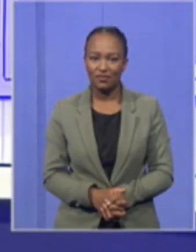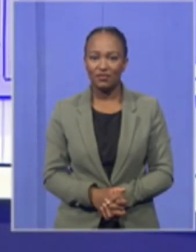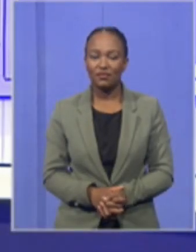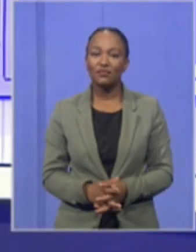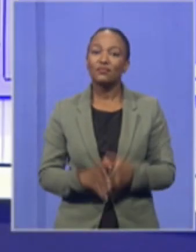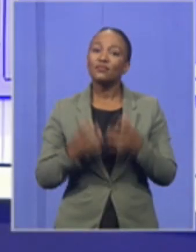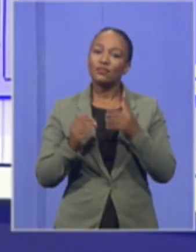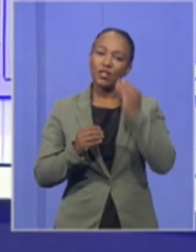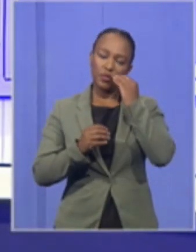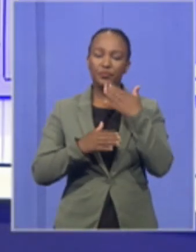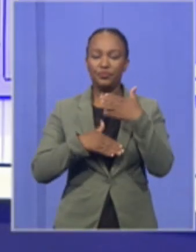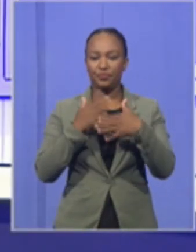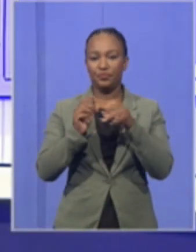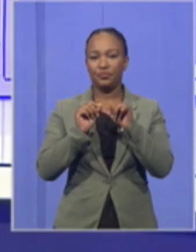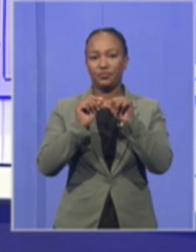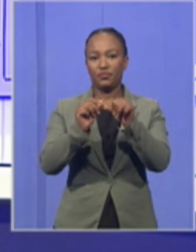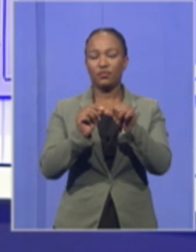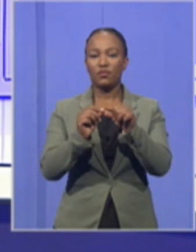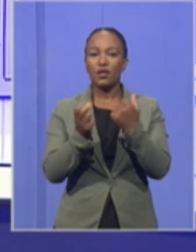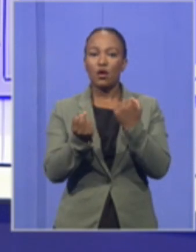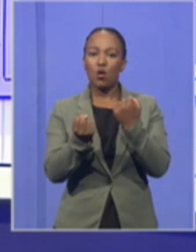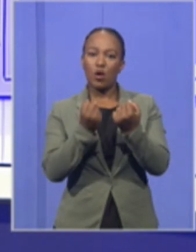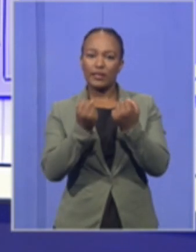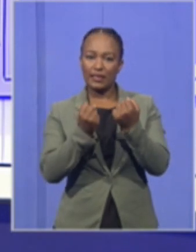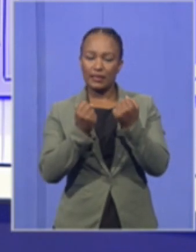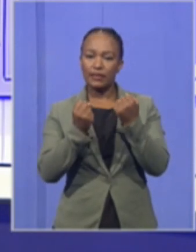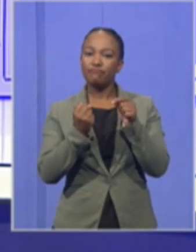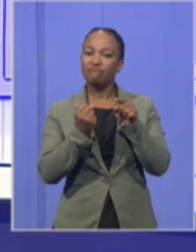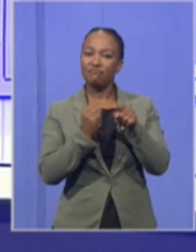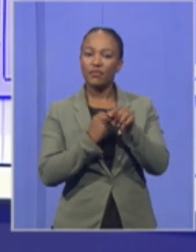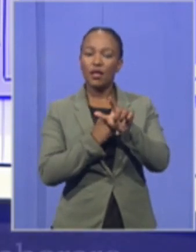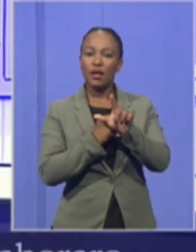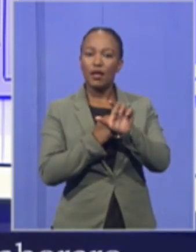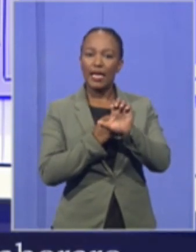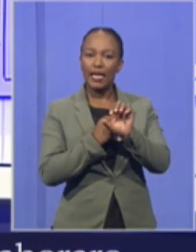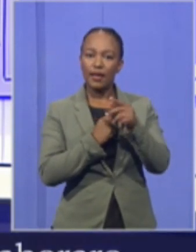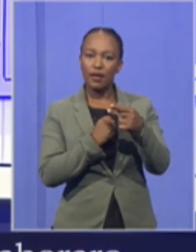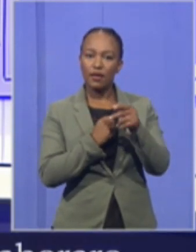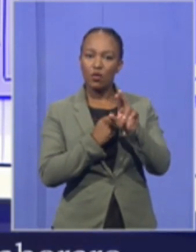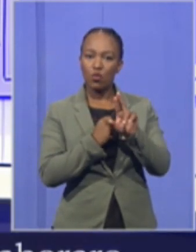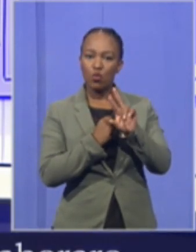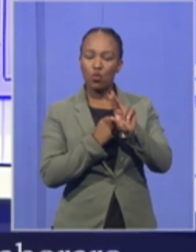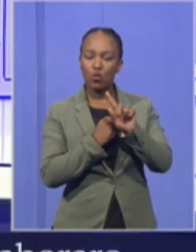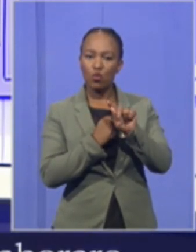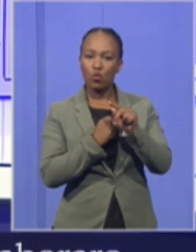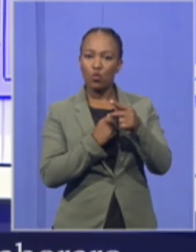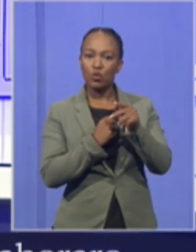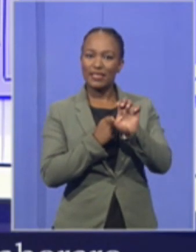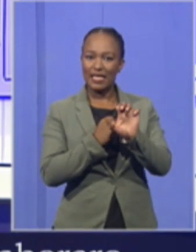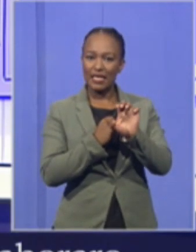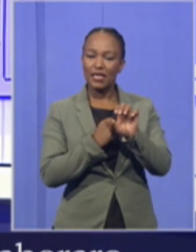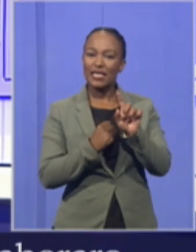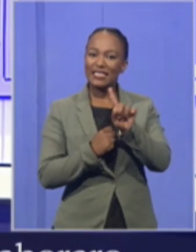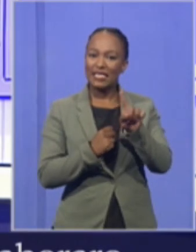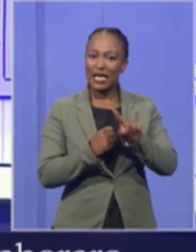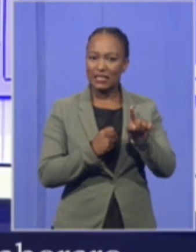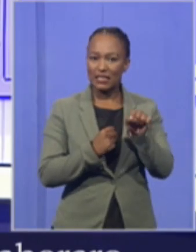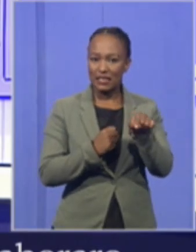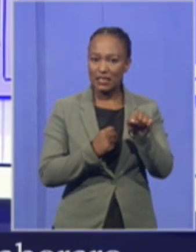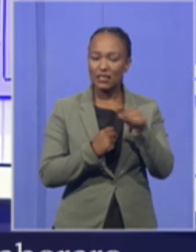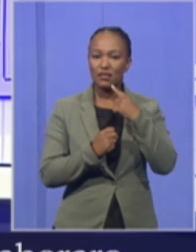Dikgang di sa roropa mothoetsho kgotlatshekelo ya magistrata wa Lehurutsi gaufi le Zeerust e buseditse morago kgetsi kgatlhanong